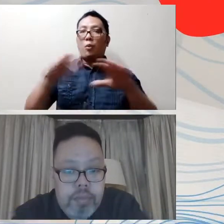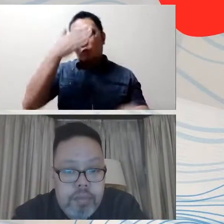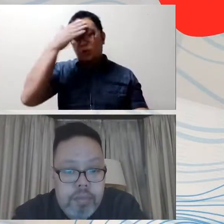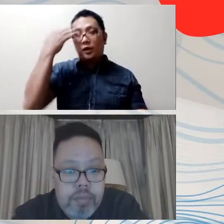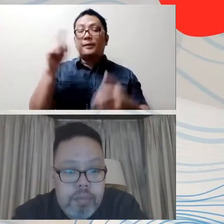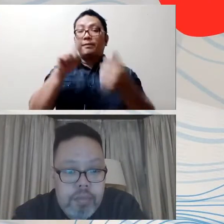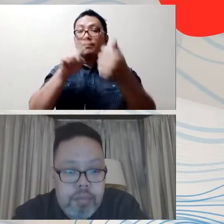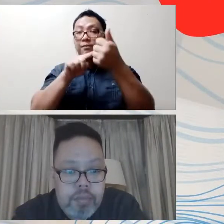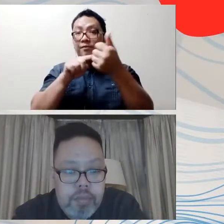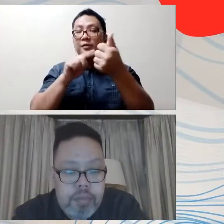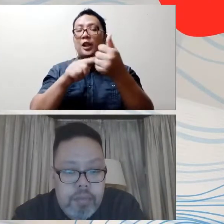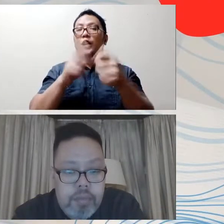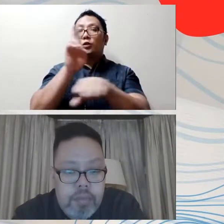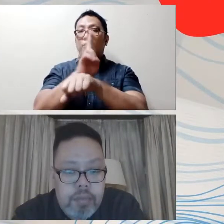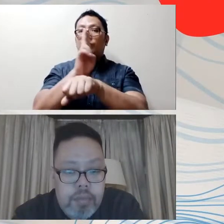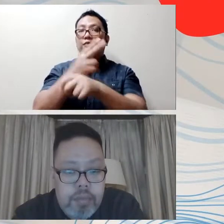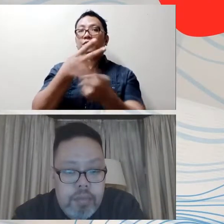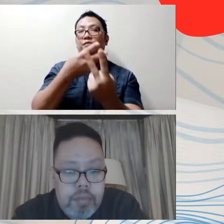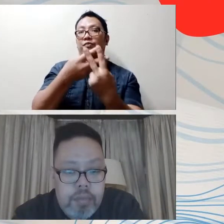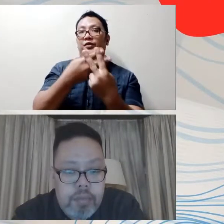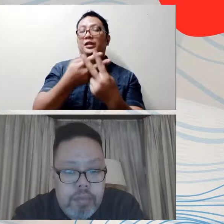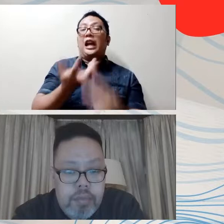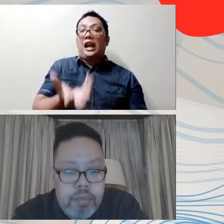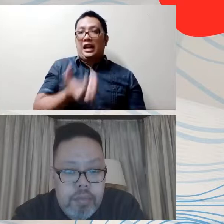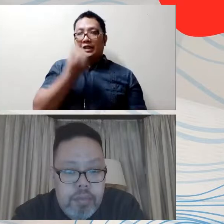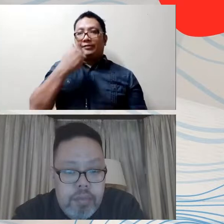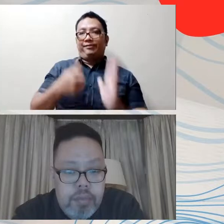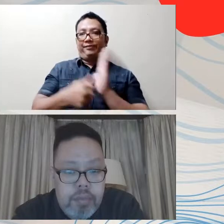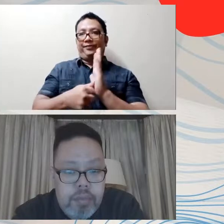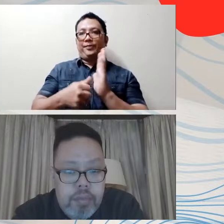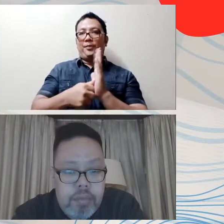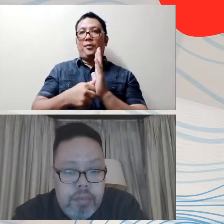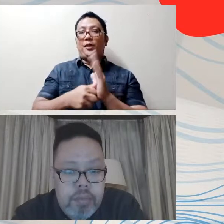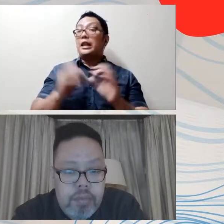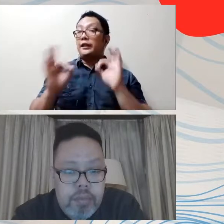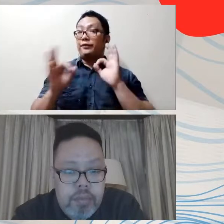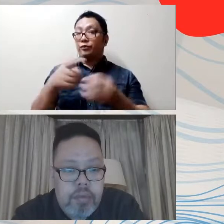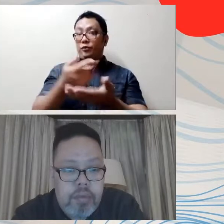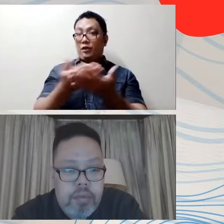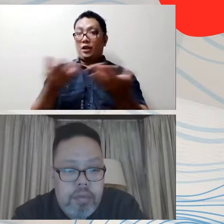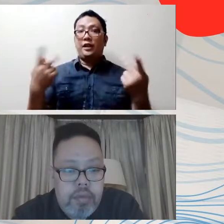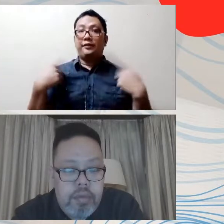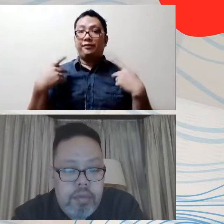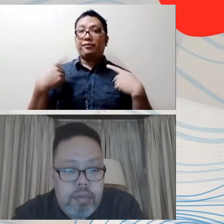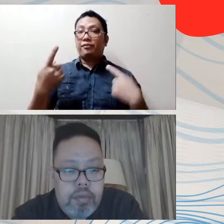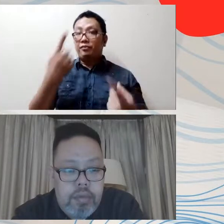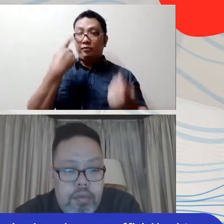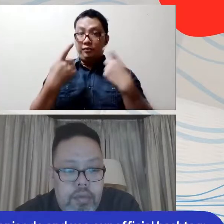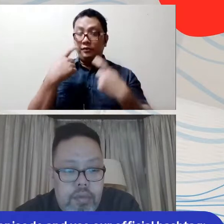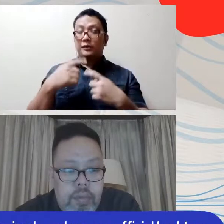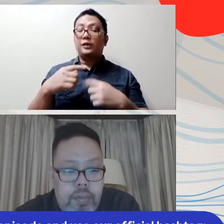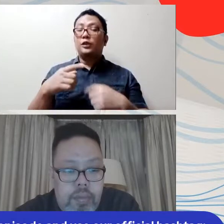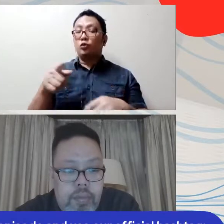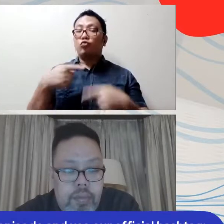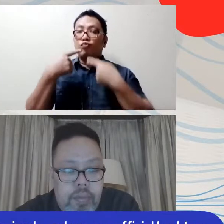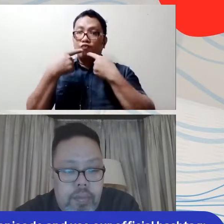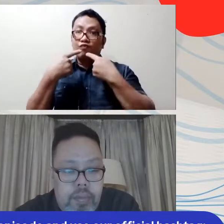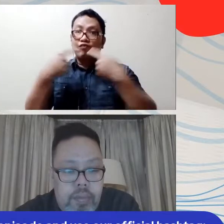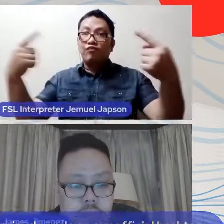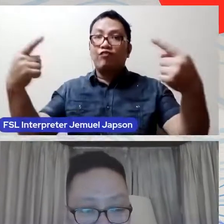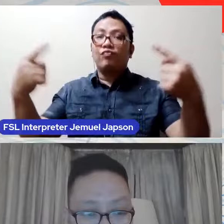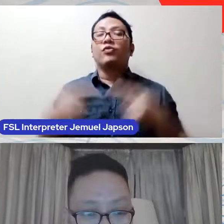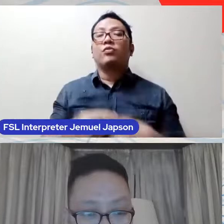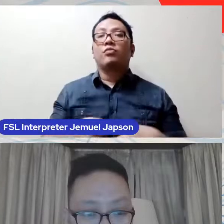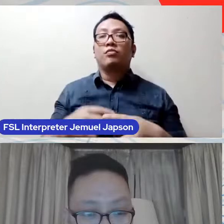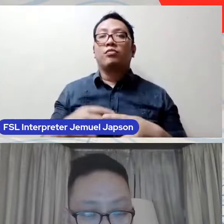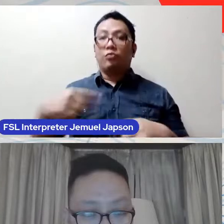and use the hashtag Satin ang Eleksyon. If you have any questions, comments, or shout-outs to our special guests or our